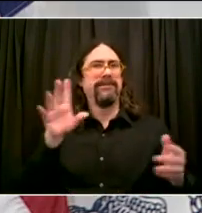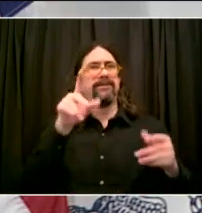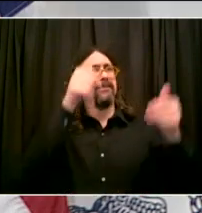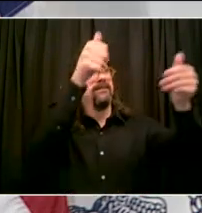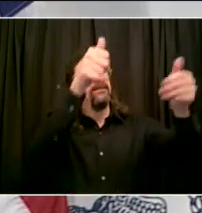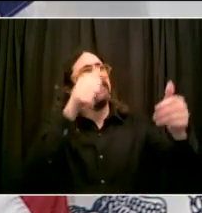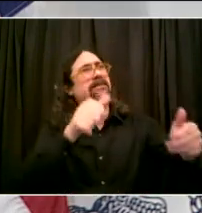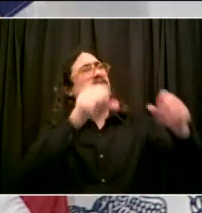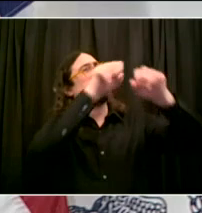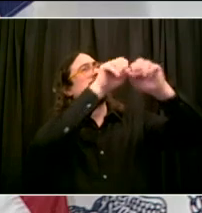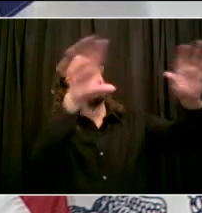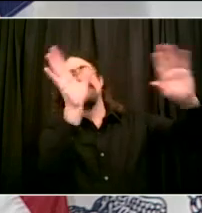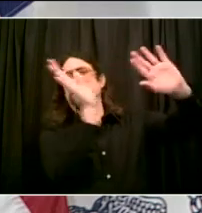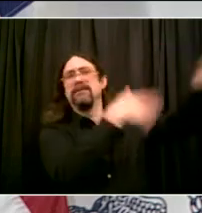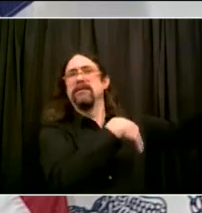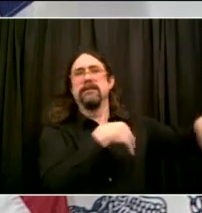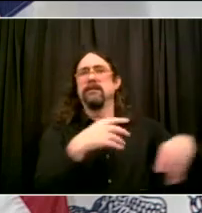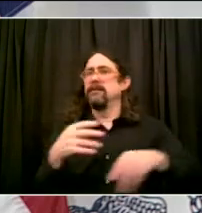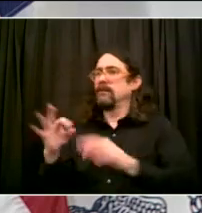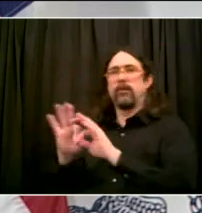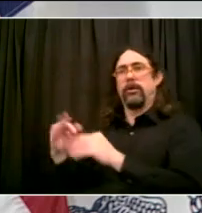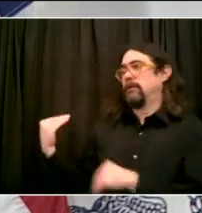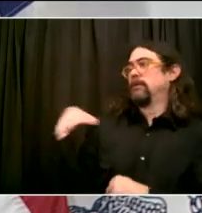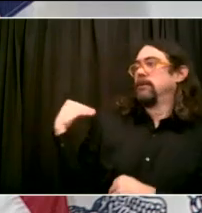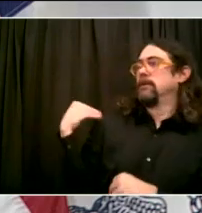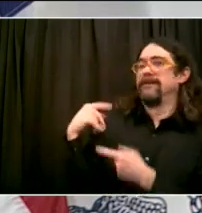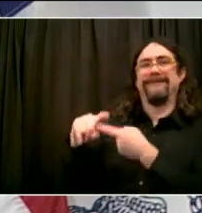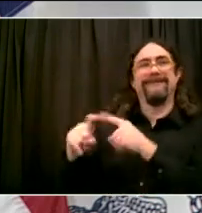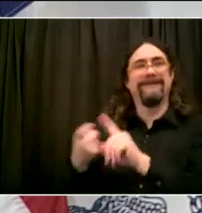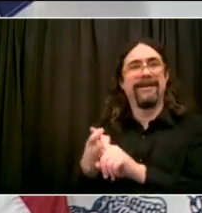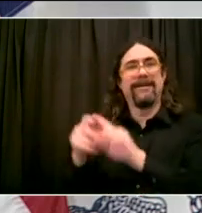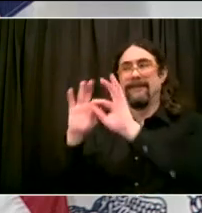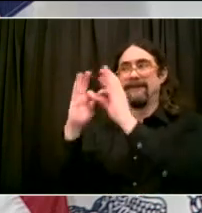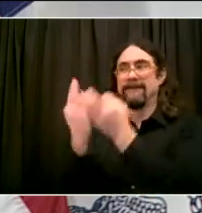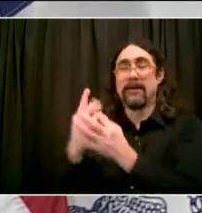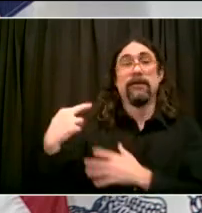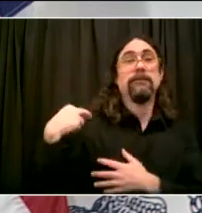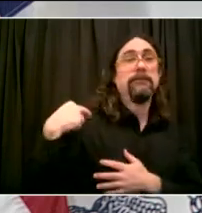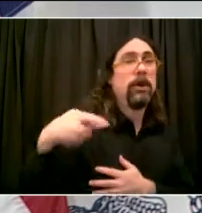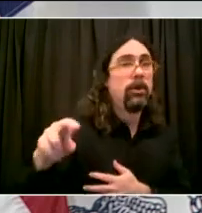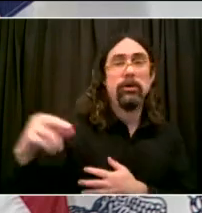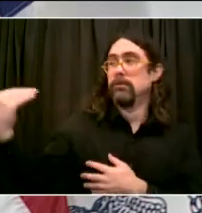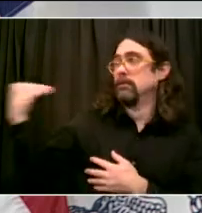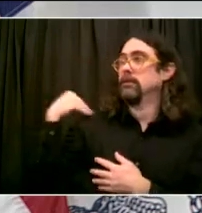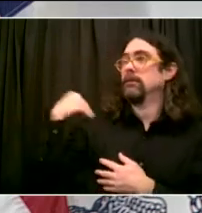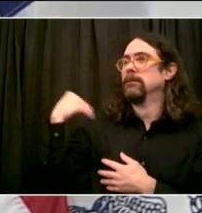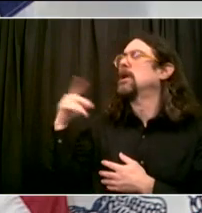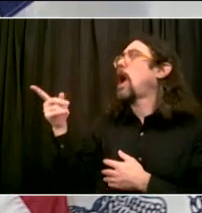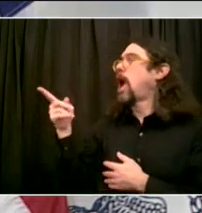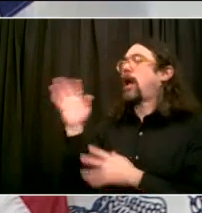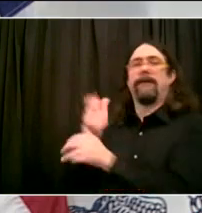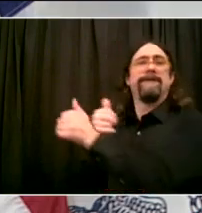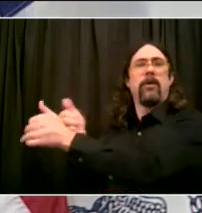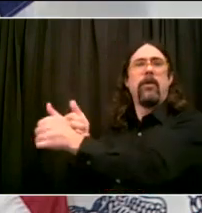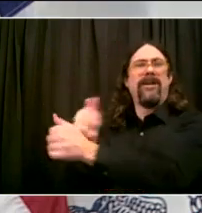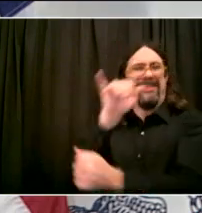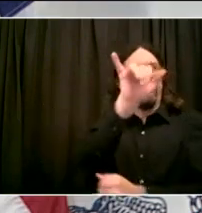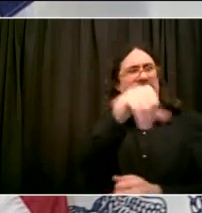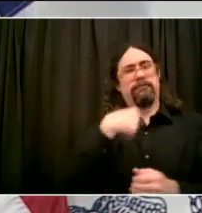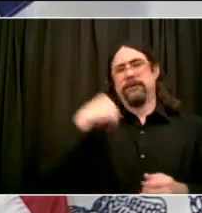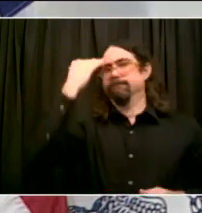if we had ample supply, those locations would be doing a lot more at this moment, and then more and more people would